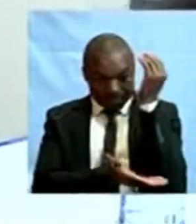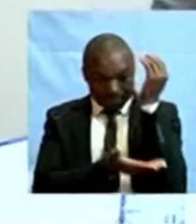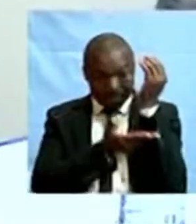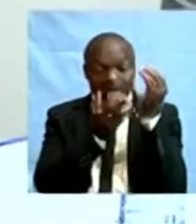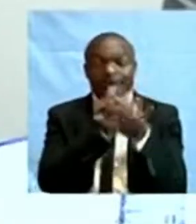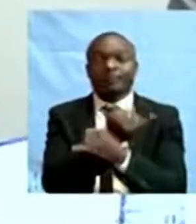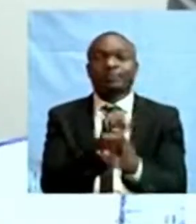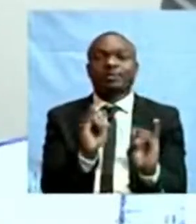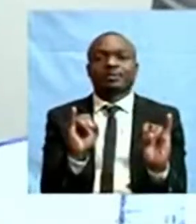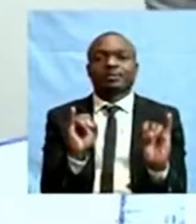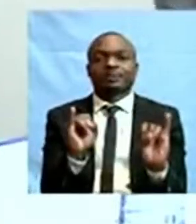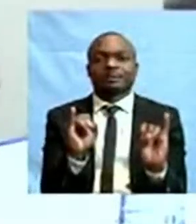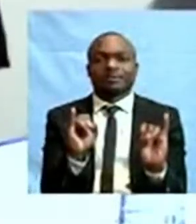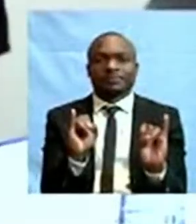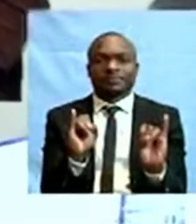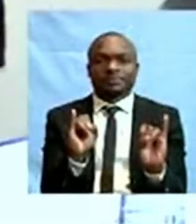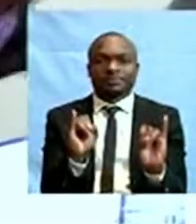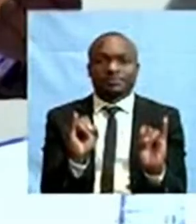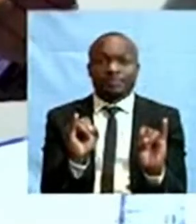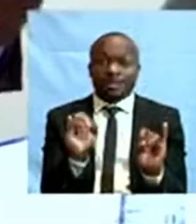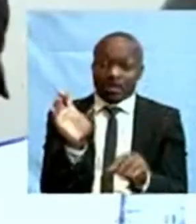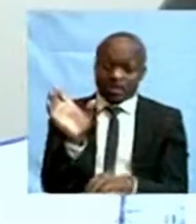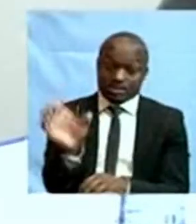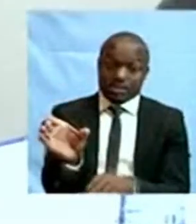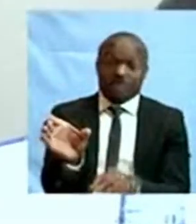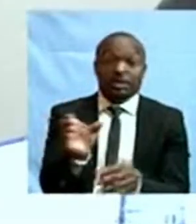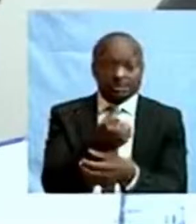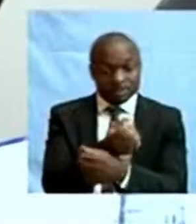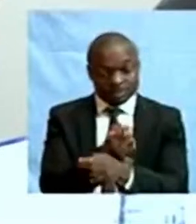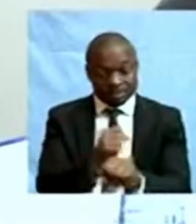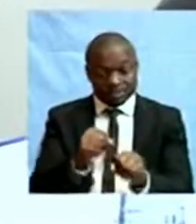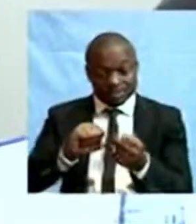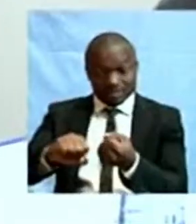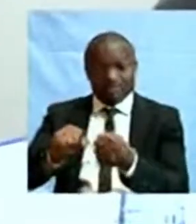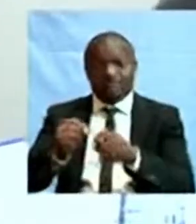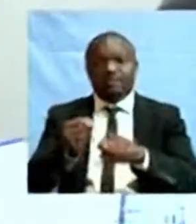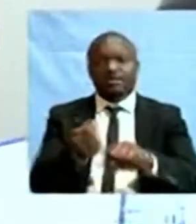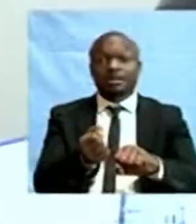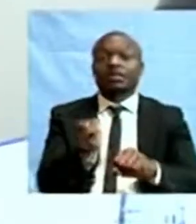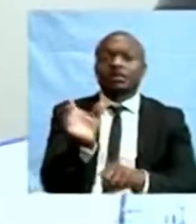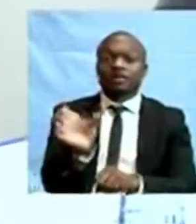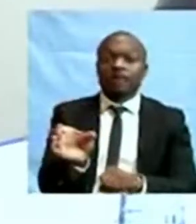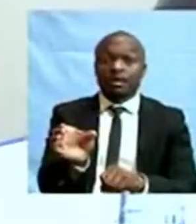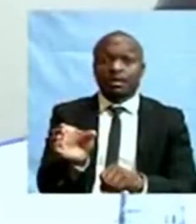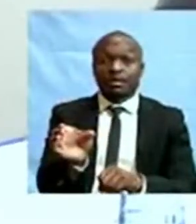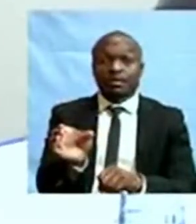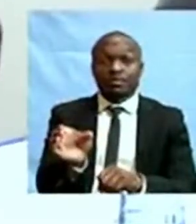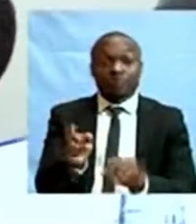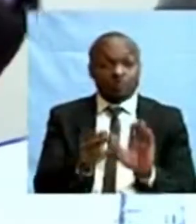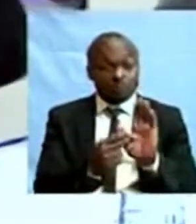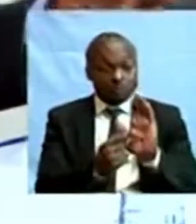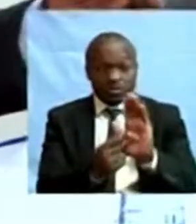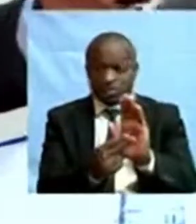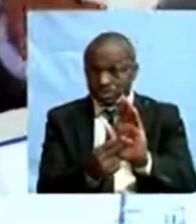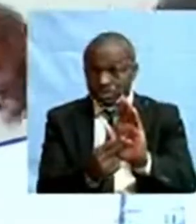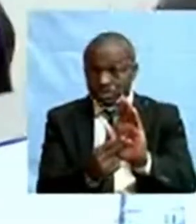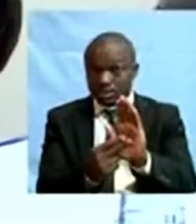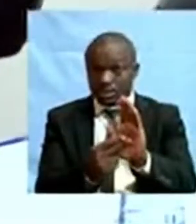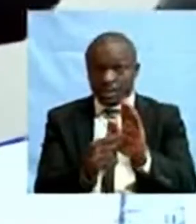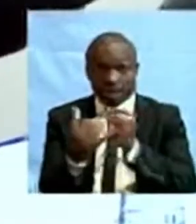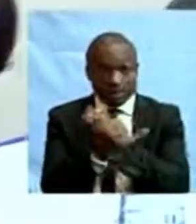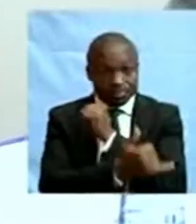autonomy and the sector and security of the sector. The more we appear as a country to international